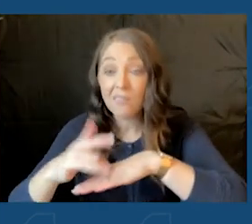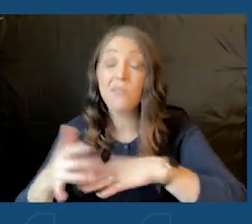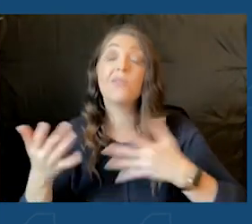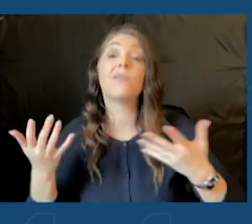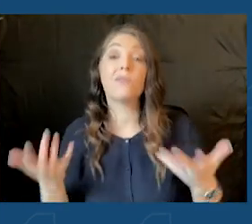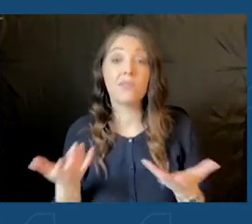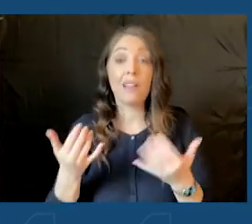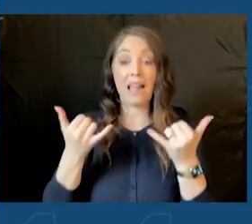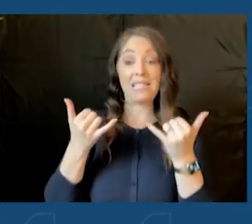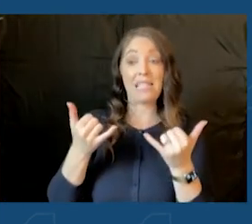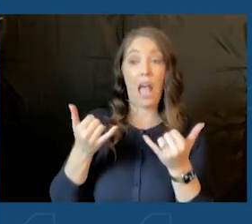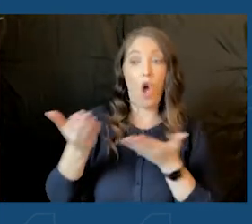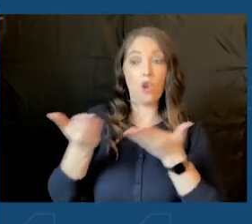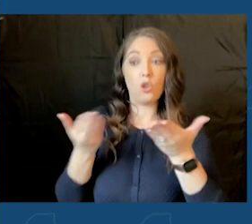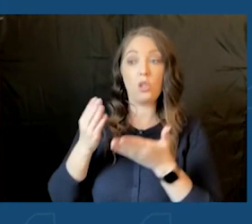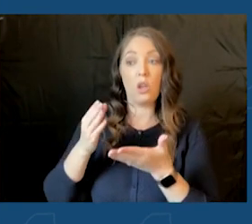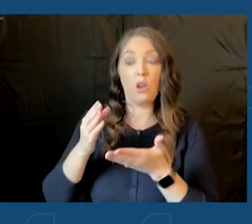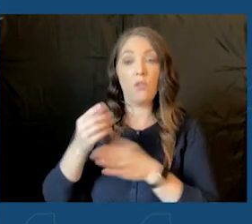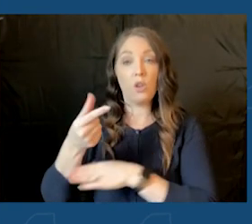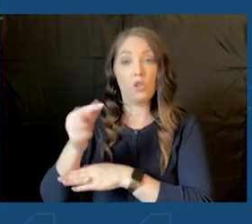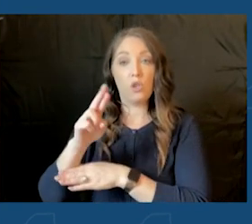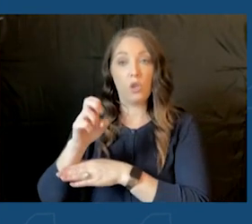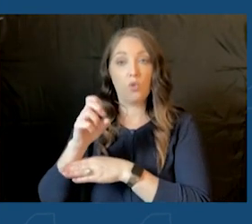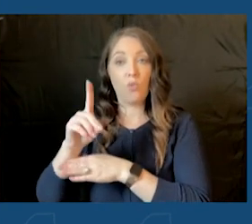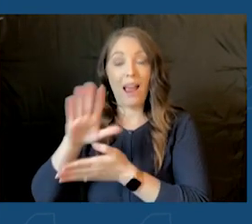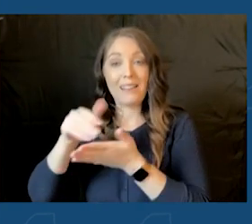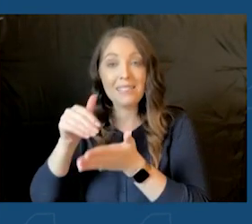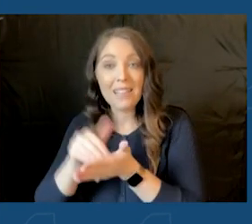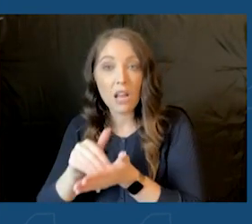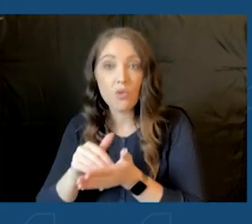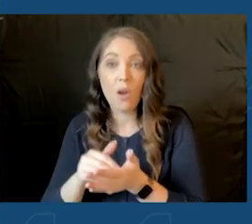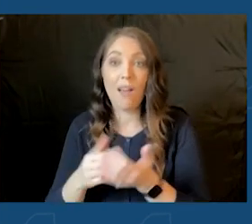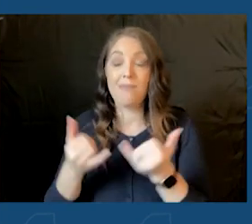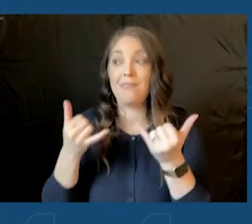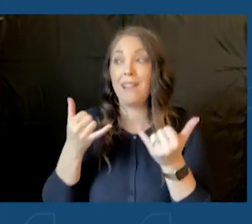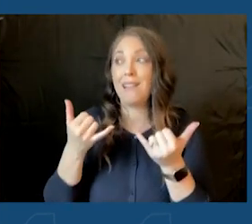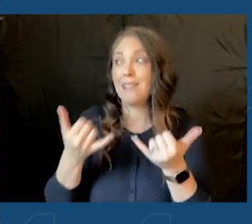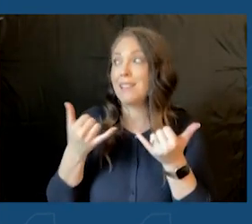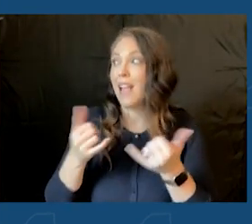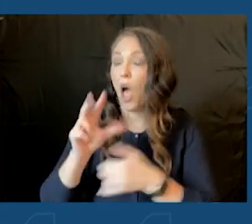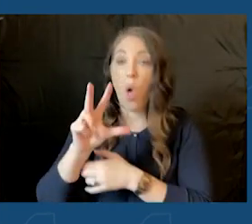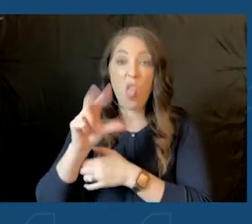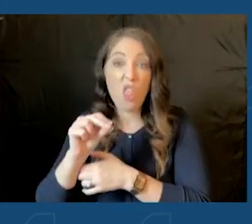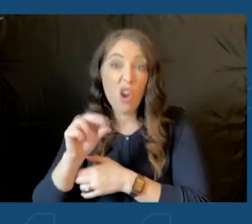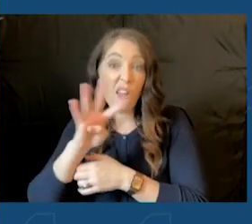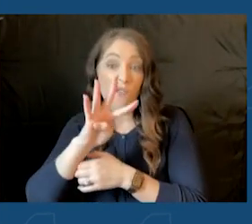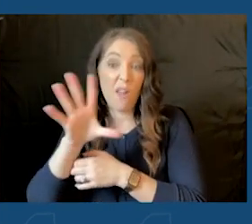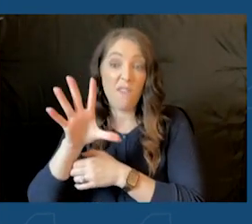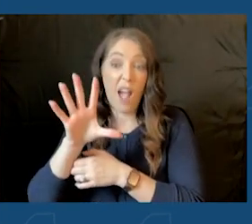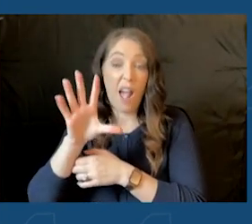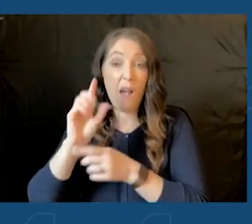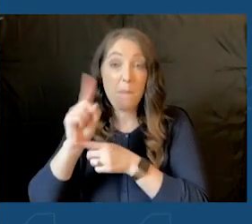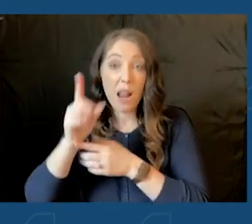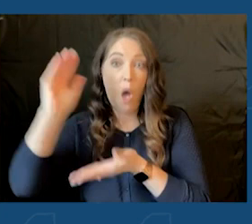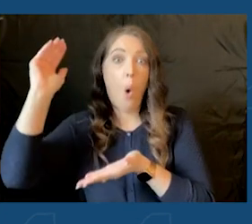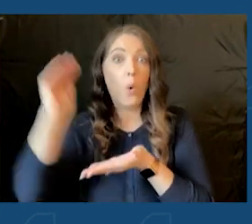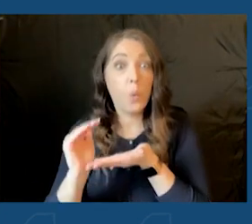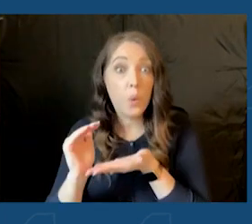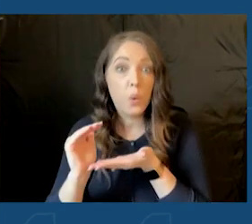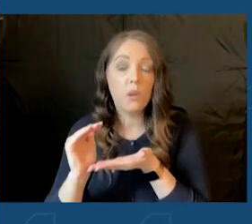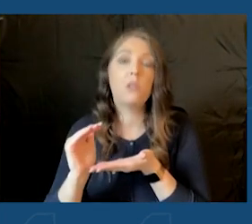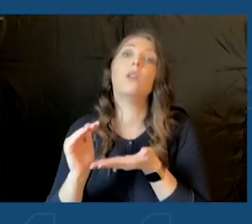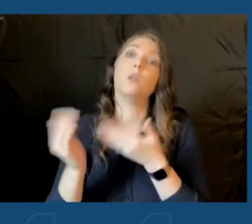sudden for roughly half of our Long Island ridership, you're going to cut 30 to 45 minutes off of their commute. So